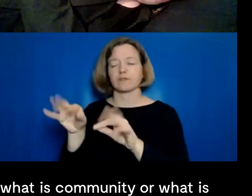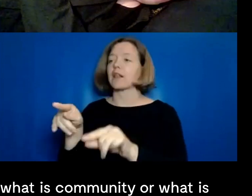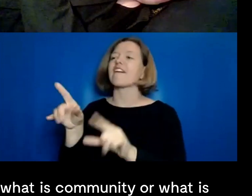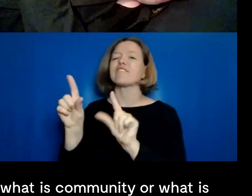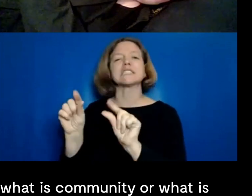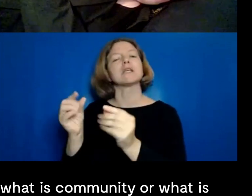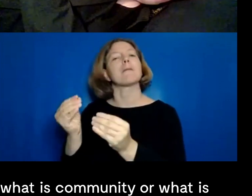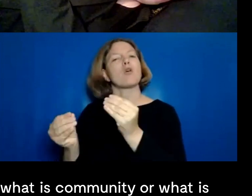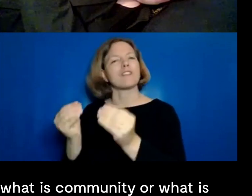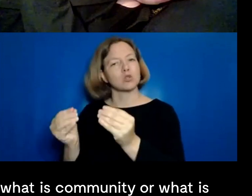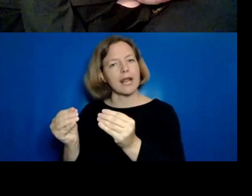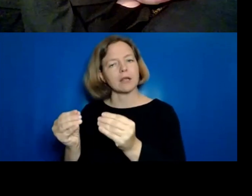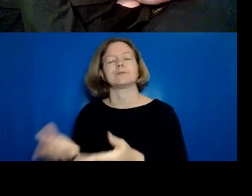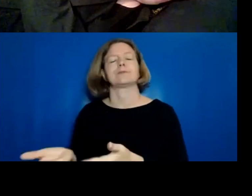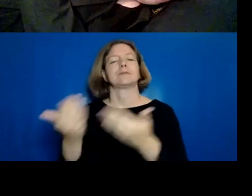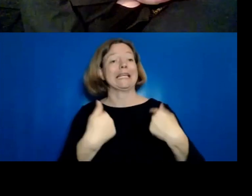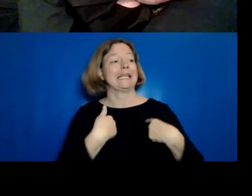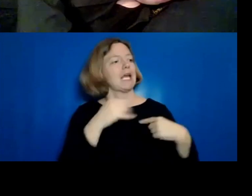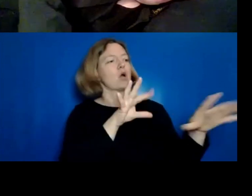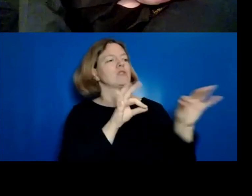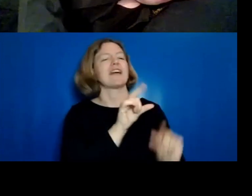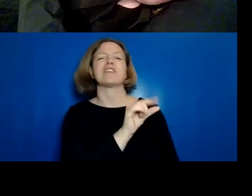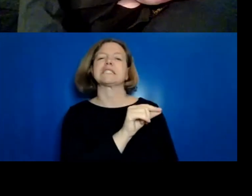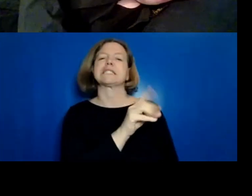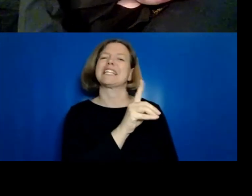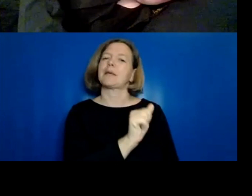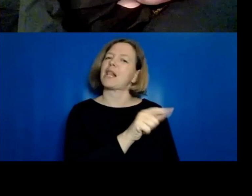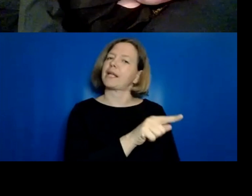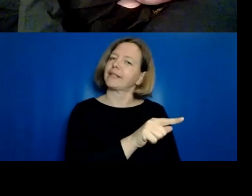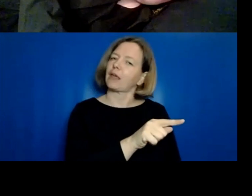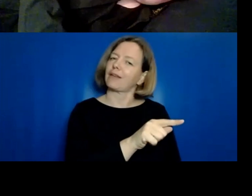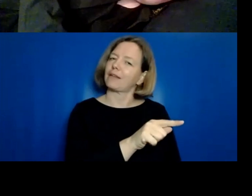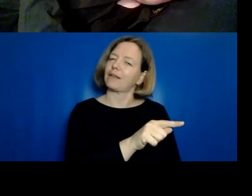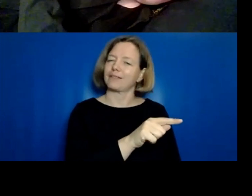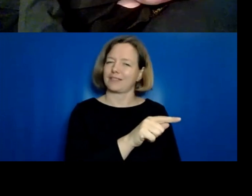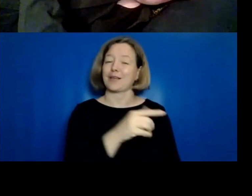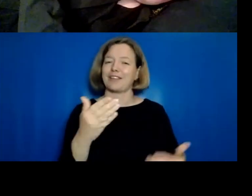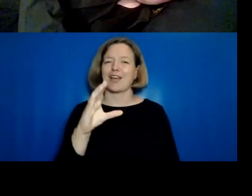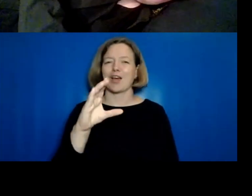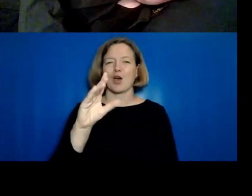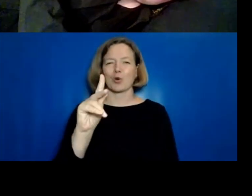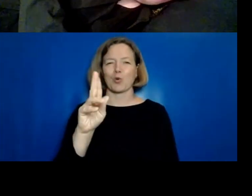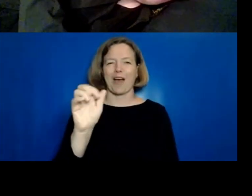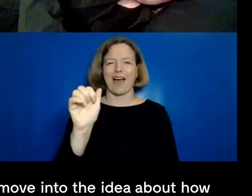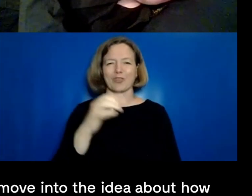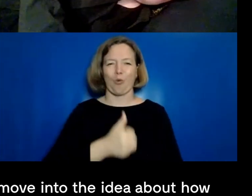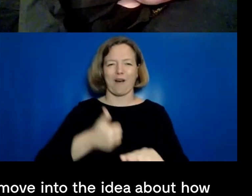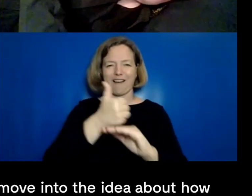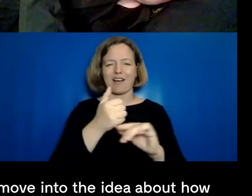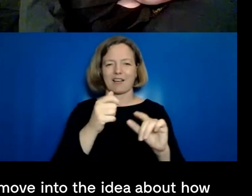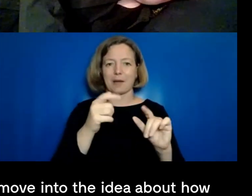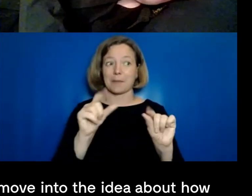is disabled, that otherwise that's what curation is, right? Is making choices.